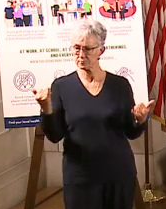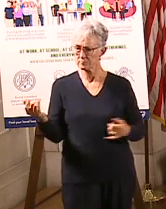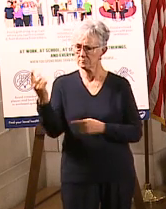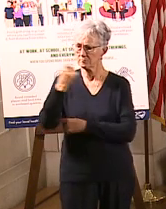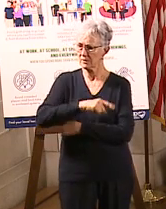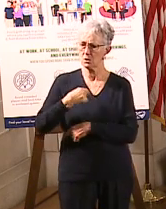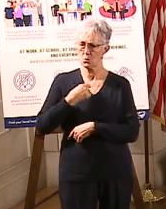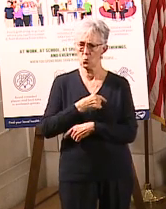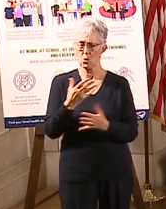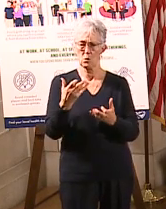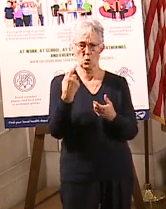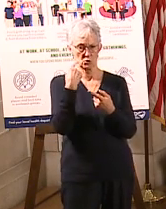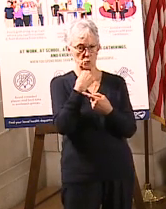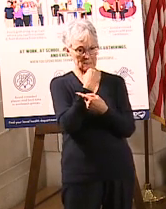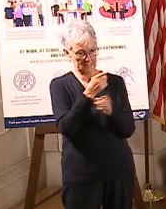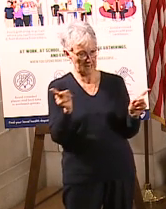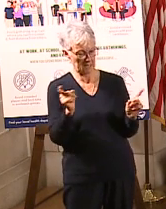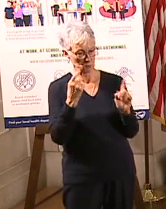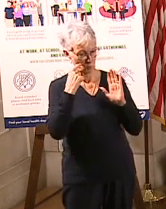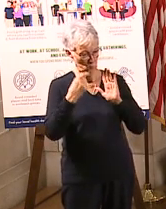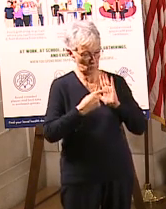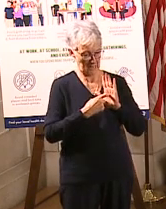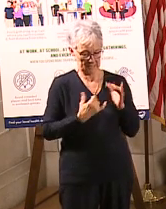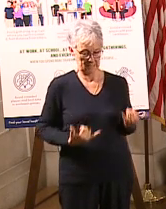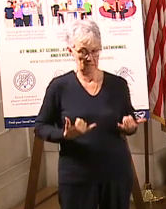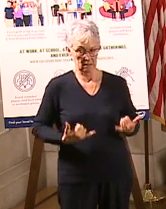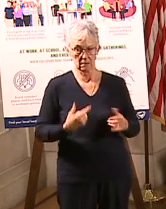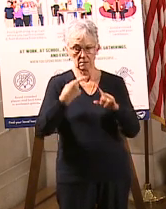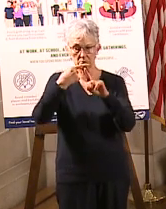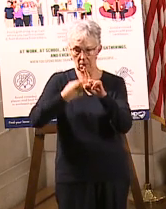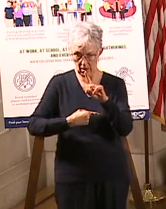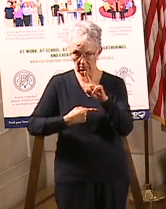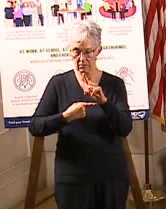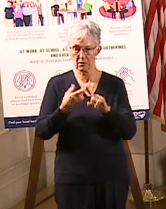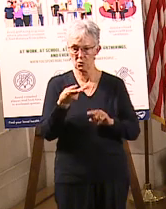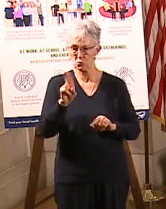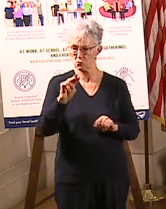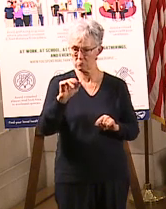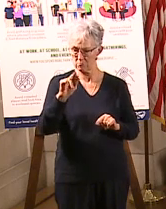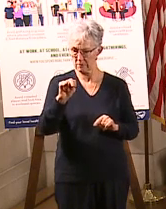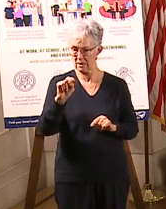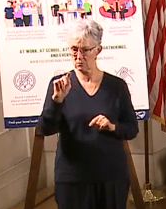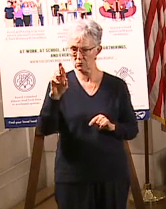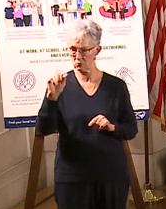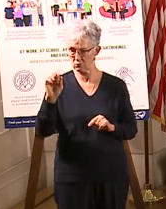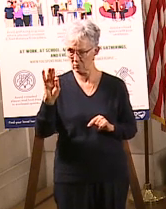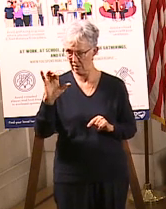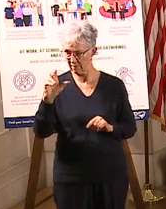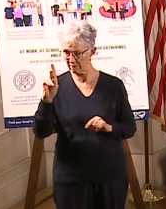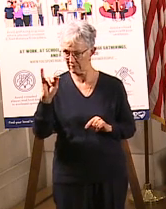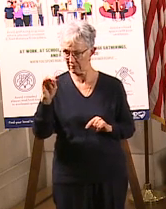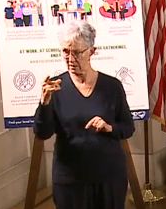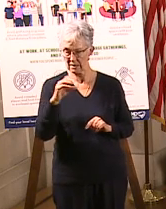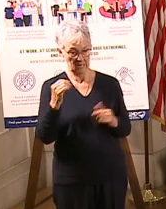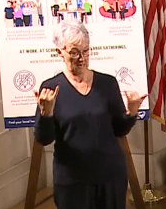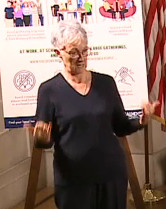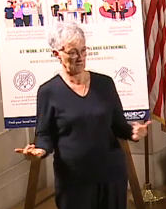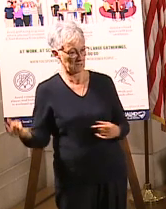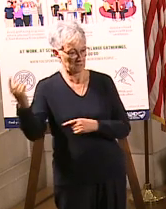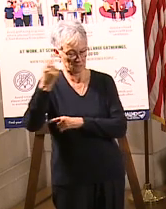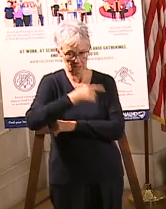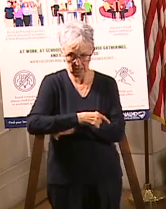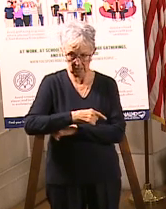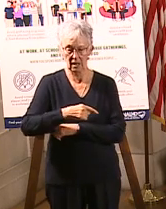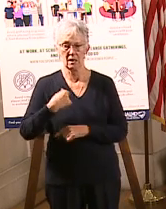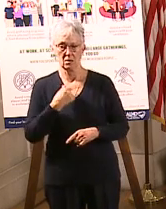announcement both recognizing the month of recognition of human trafficking, and then specifically this day, which is important in the fact that